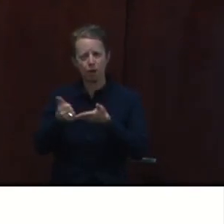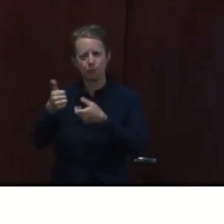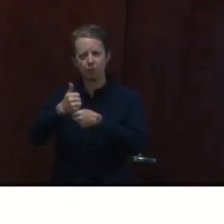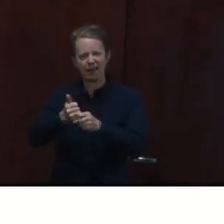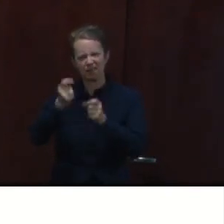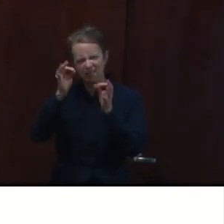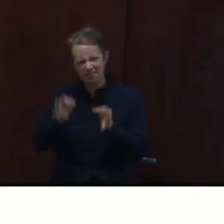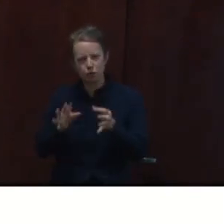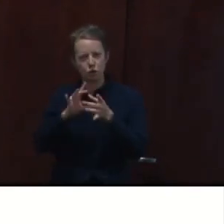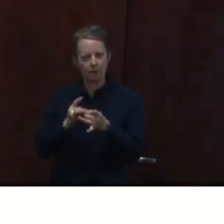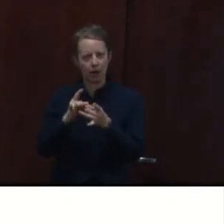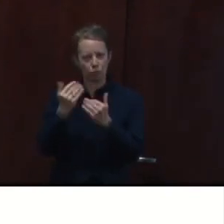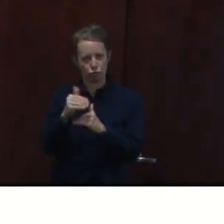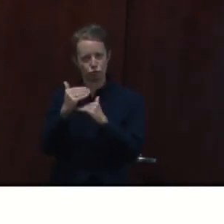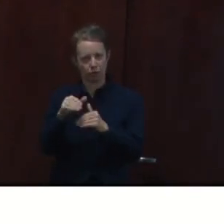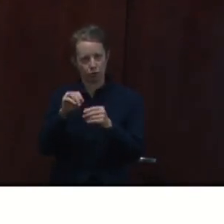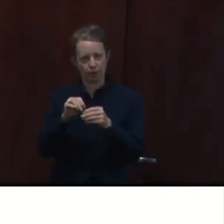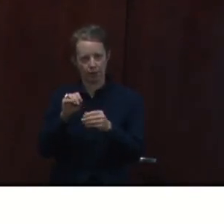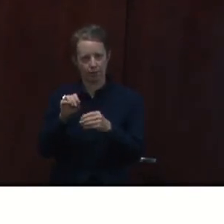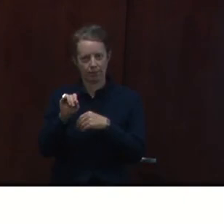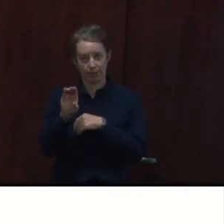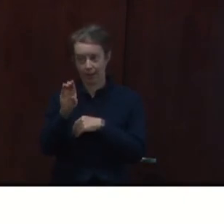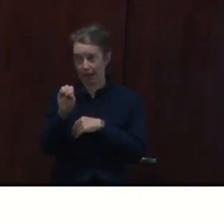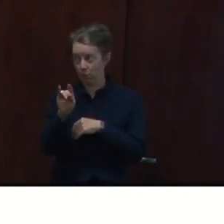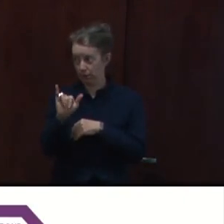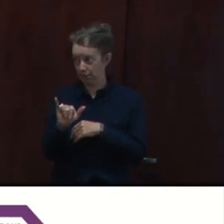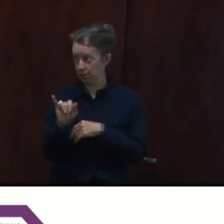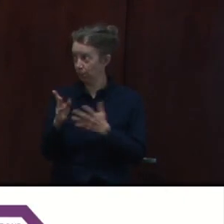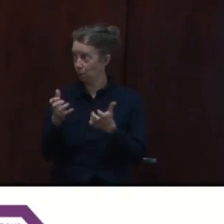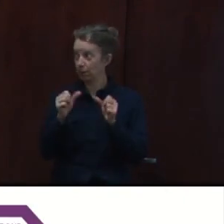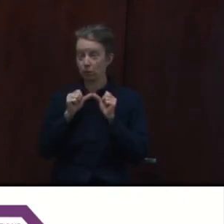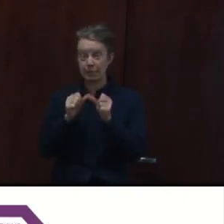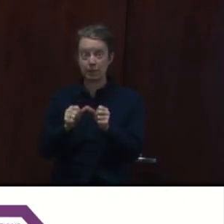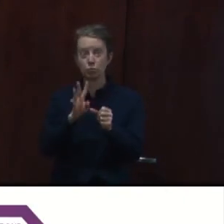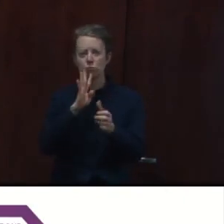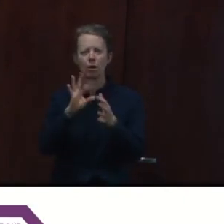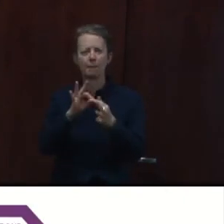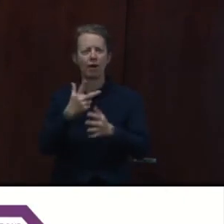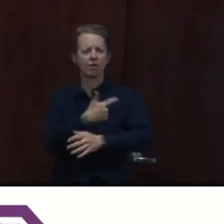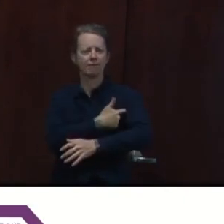And if you'd like me to continue, I'll go into vaccine rollout.